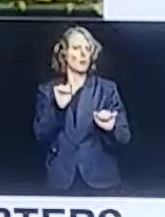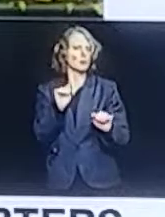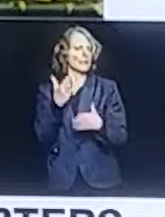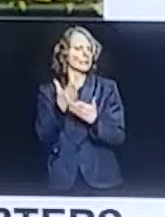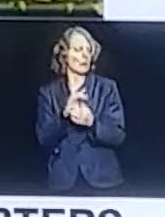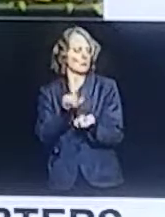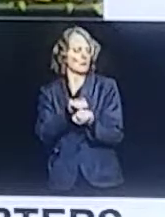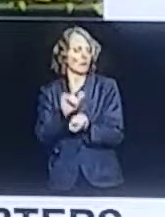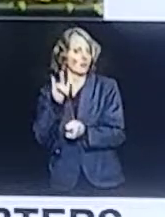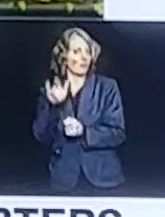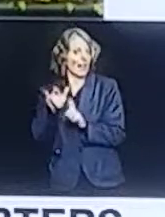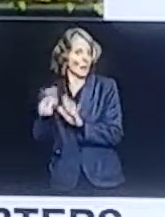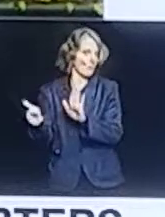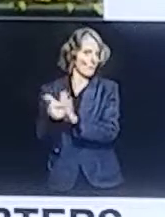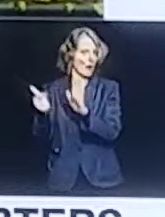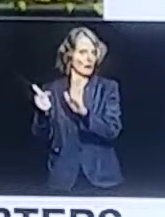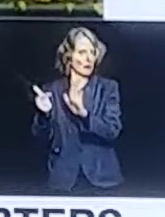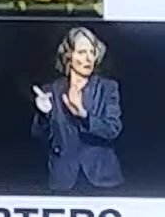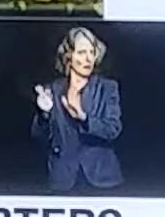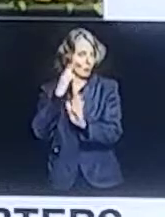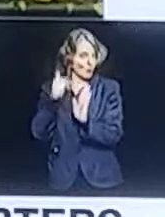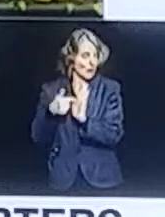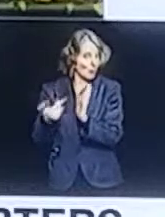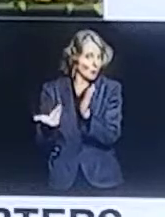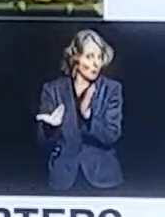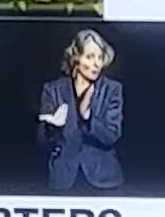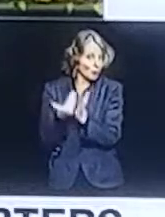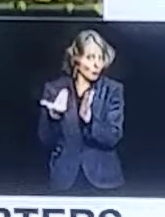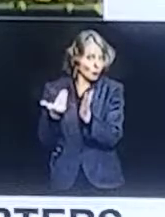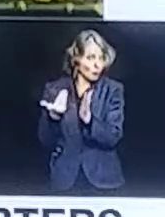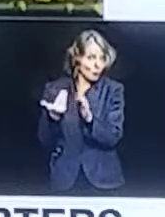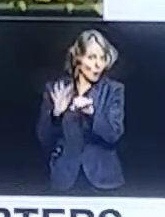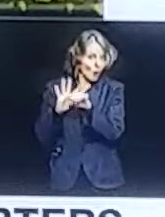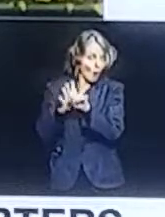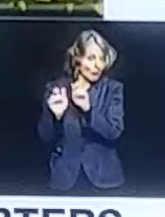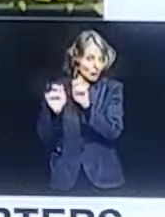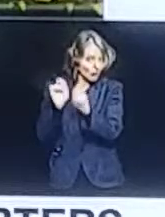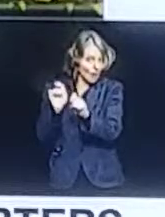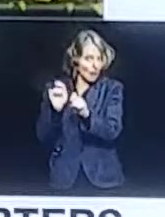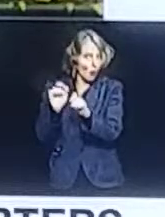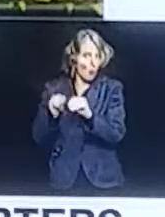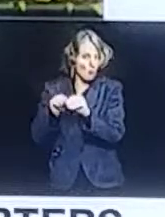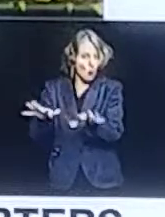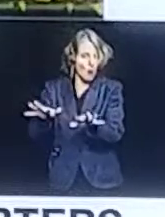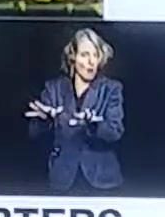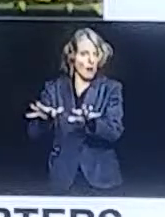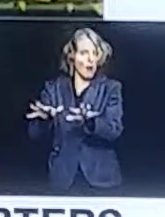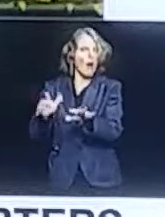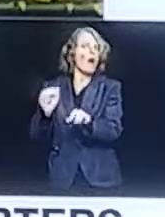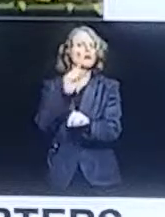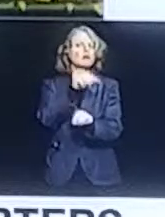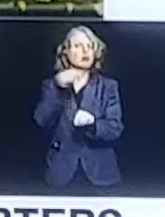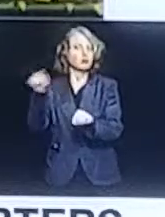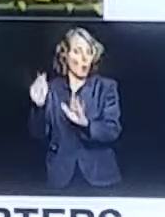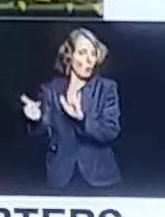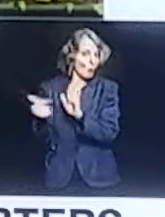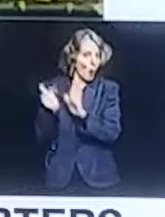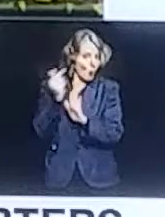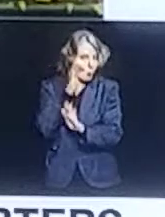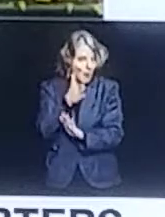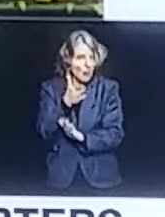that. Is it to places where there's new strains, where there's been outbreaks? And would you be open to the idea of a ban on travel, or would